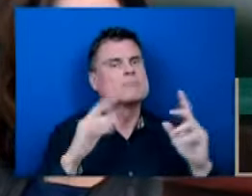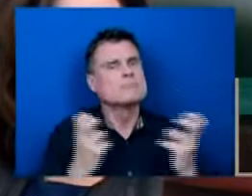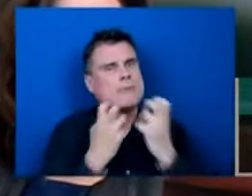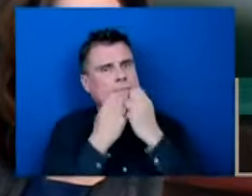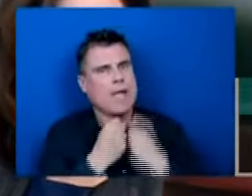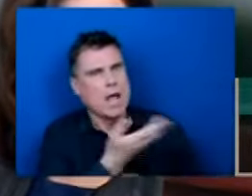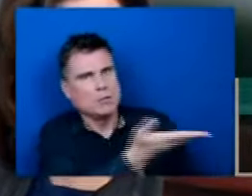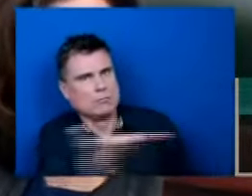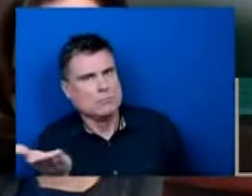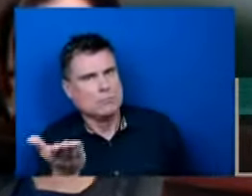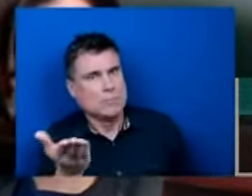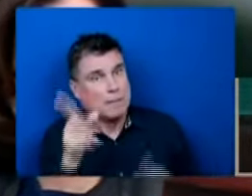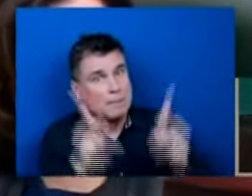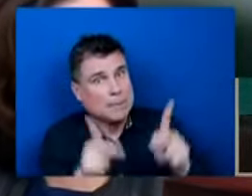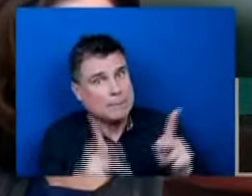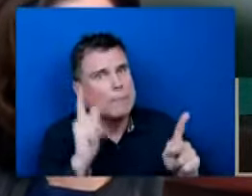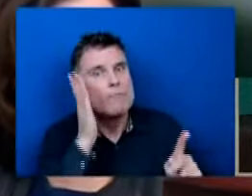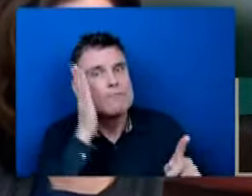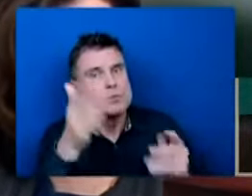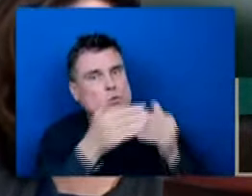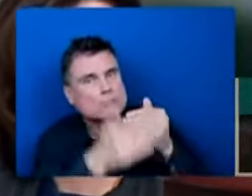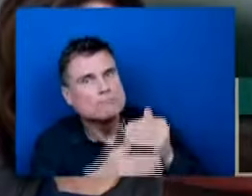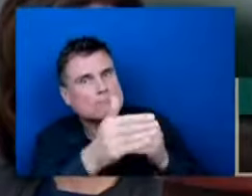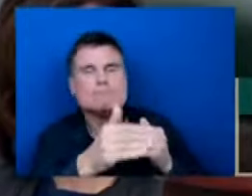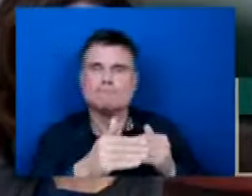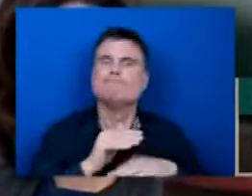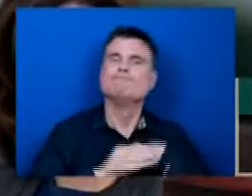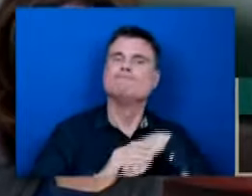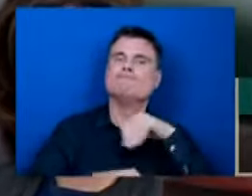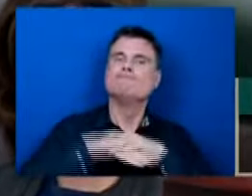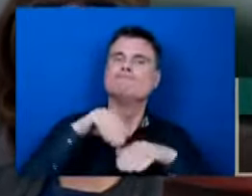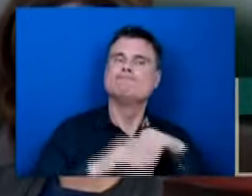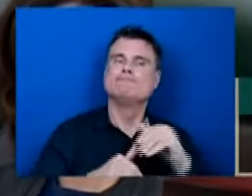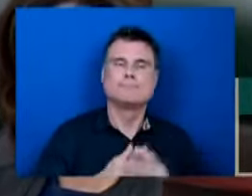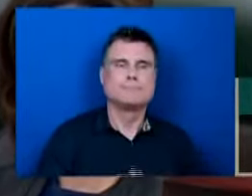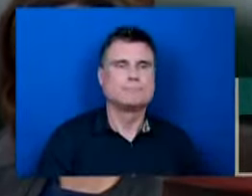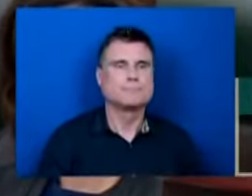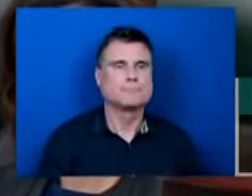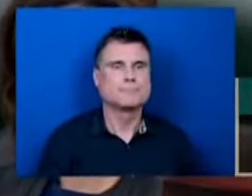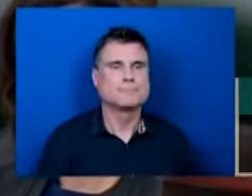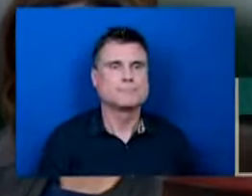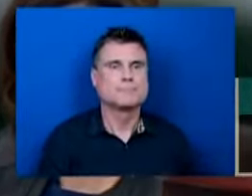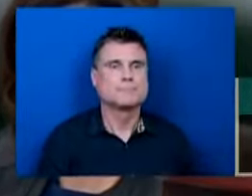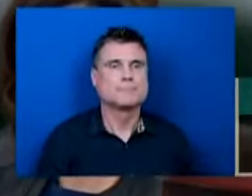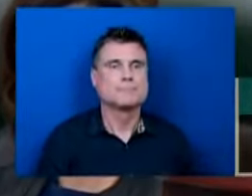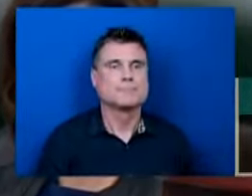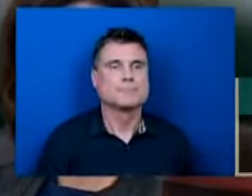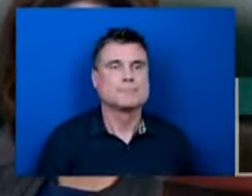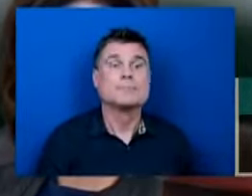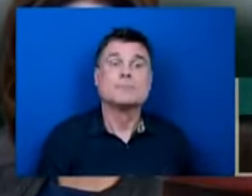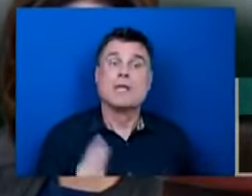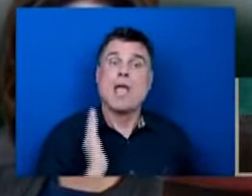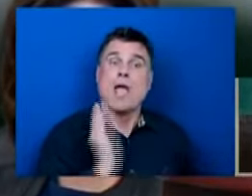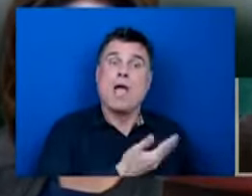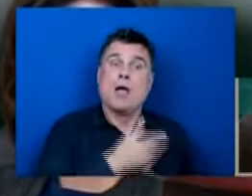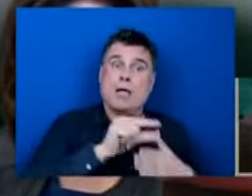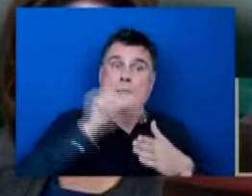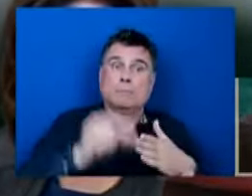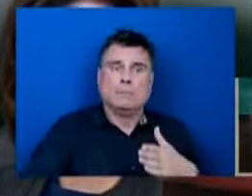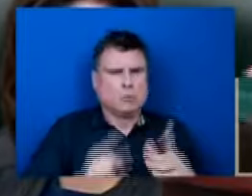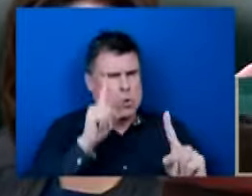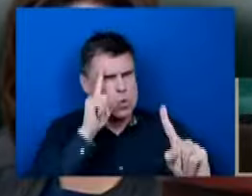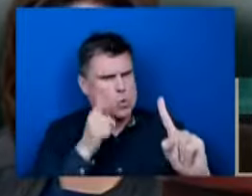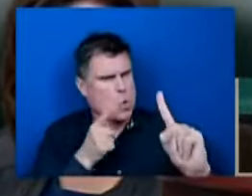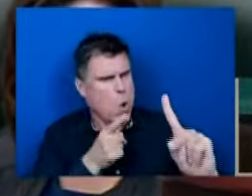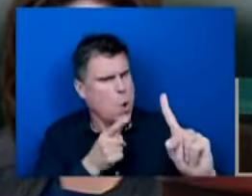It is no exaggeration, Mr. Speaker, to say that our government has been unrelenting in its focus on investment attraction,